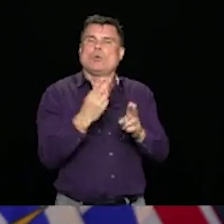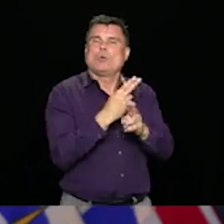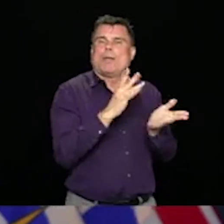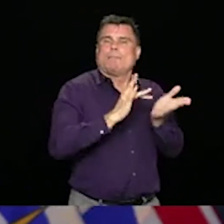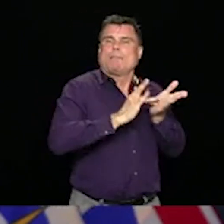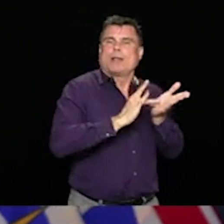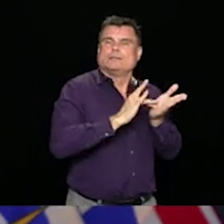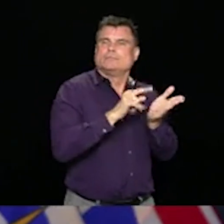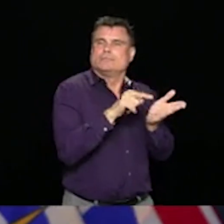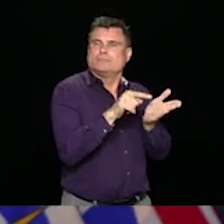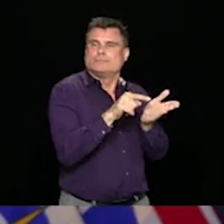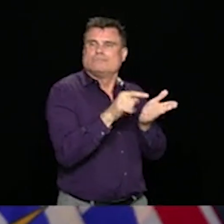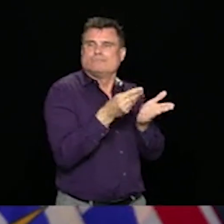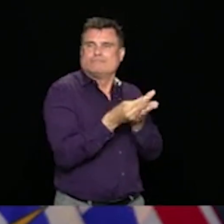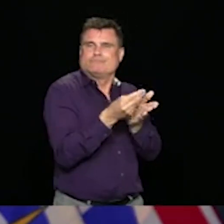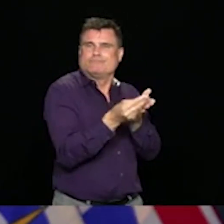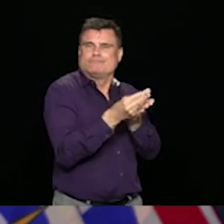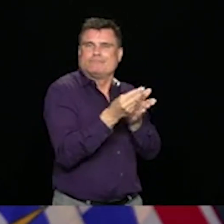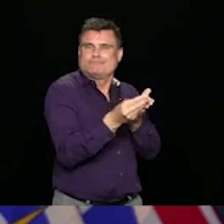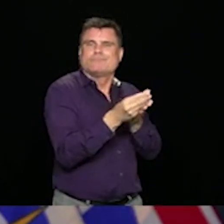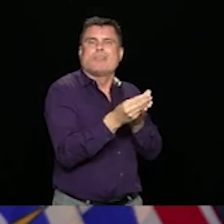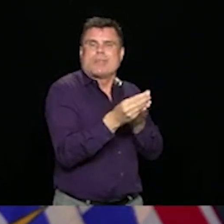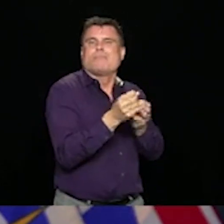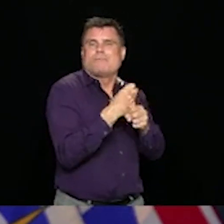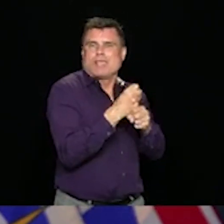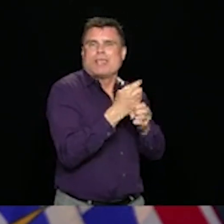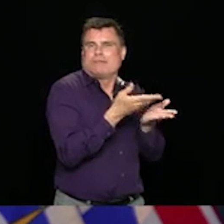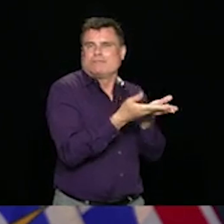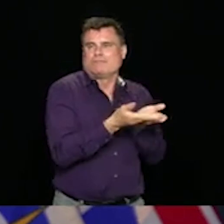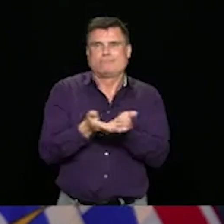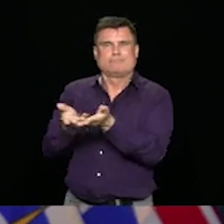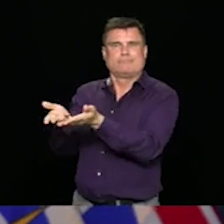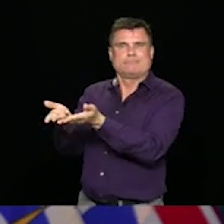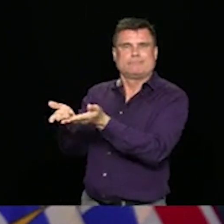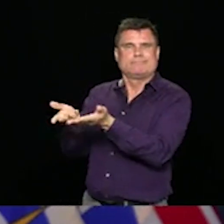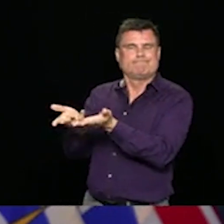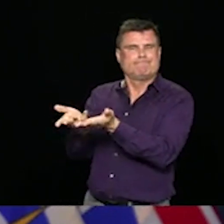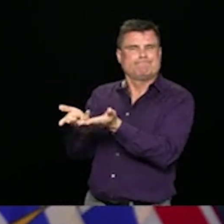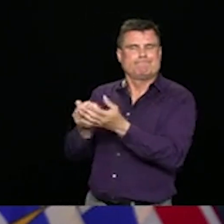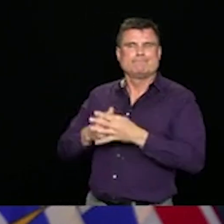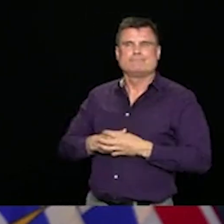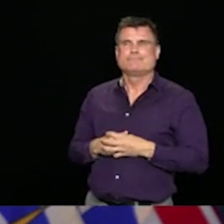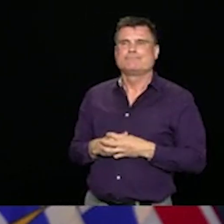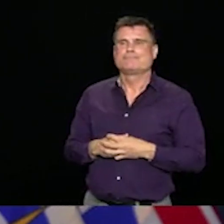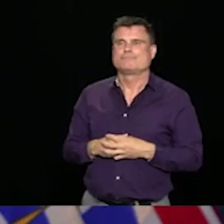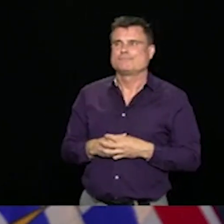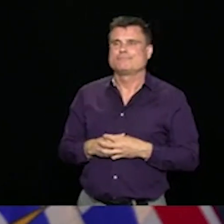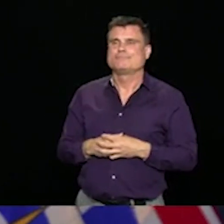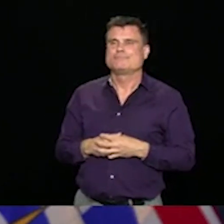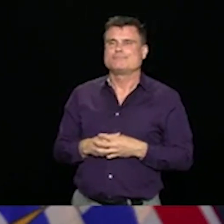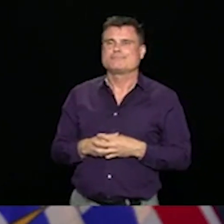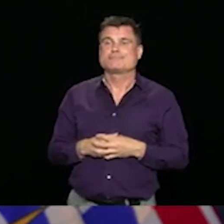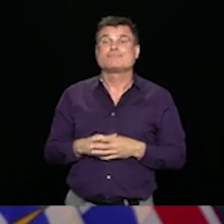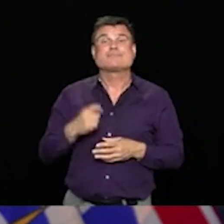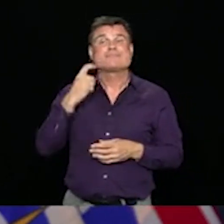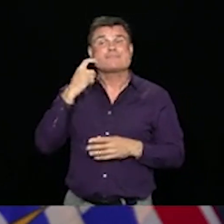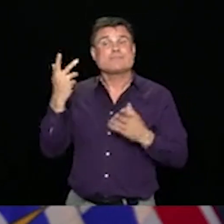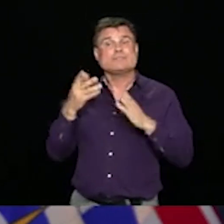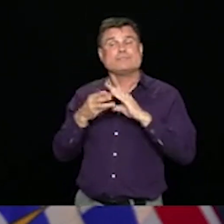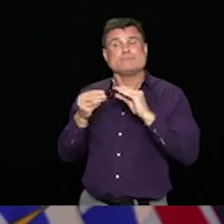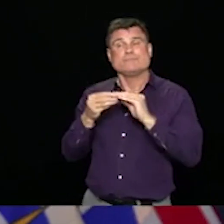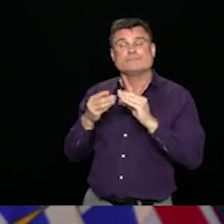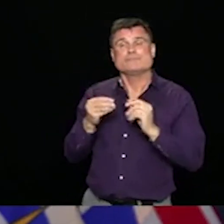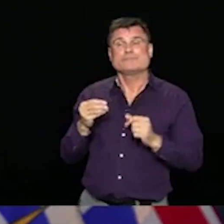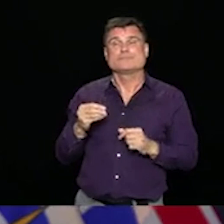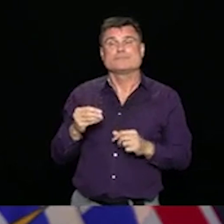many times is the importance of the reduction in stigma, and in particular the stigma that